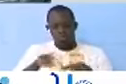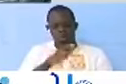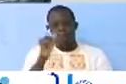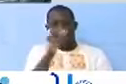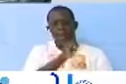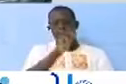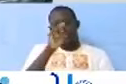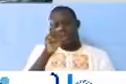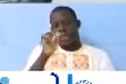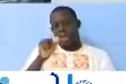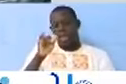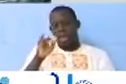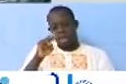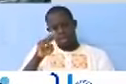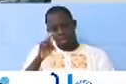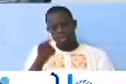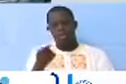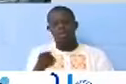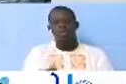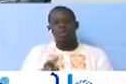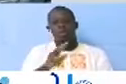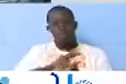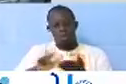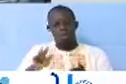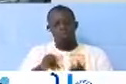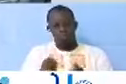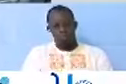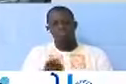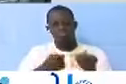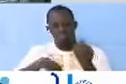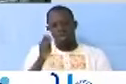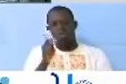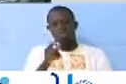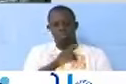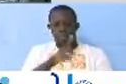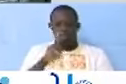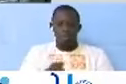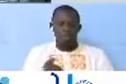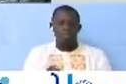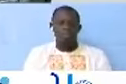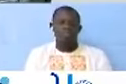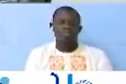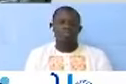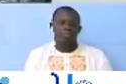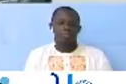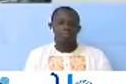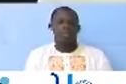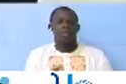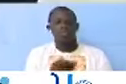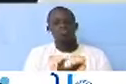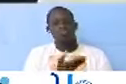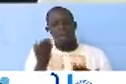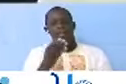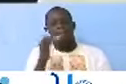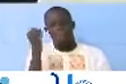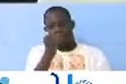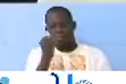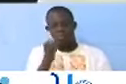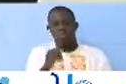materials or items when I'm going to Kiang on weekends, and I used to sell there. And that was the reason why